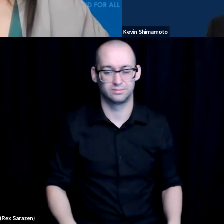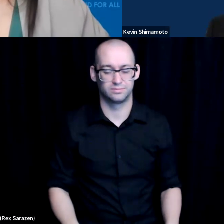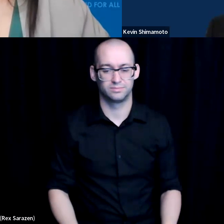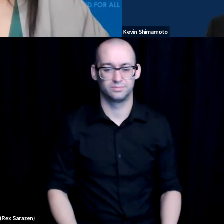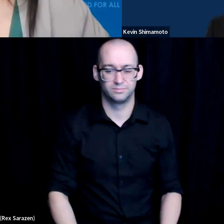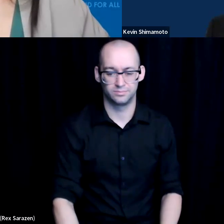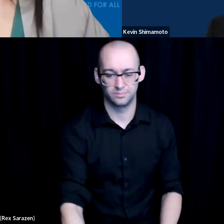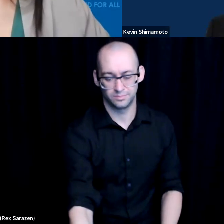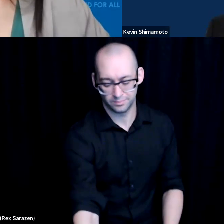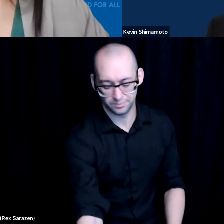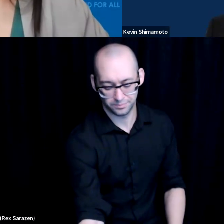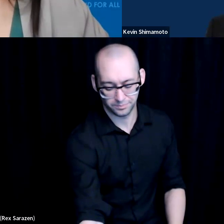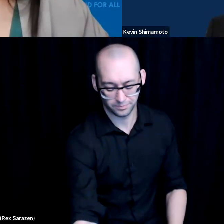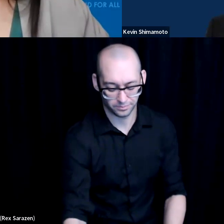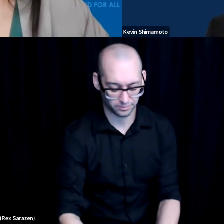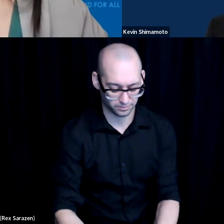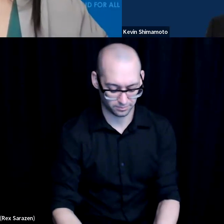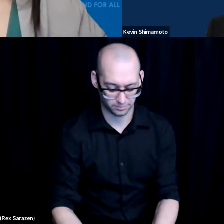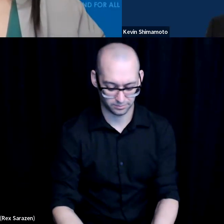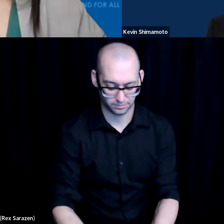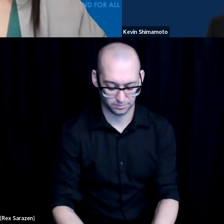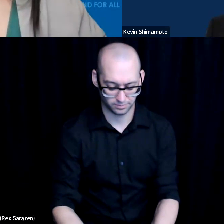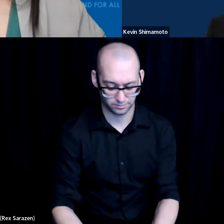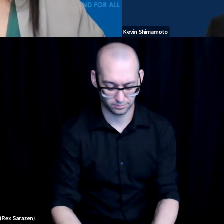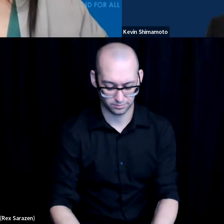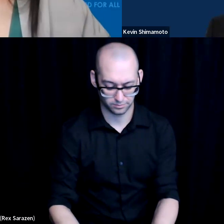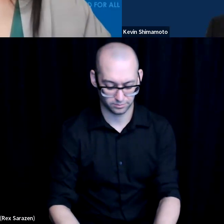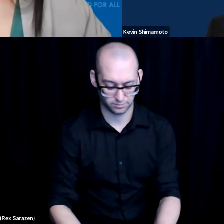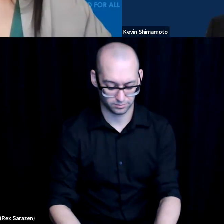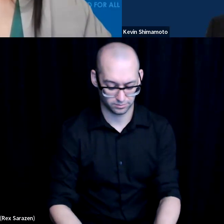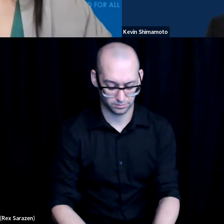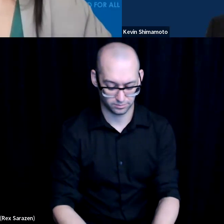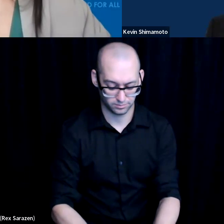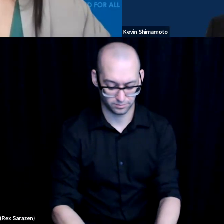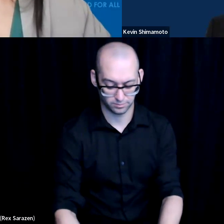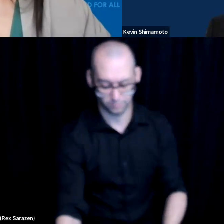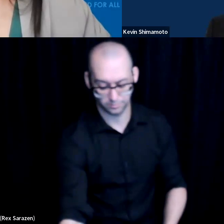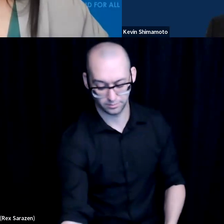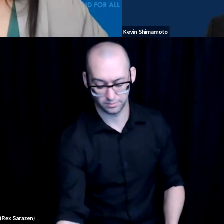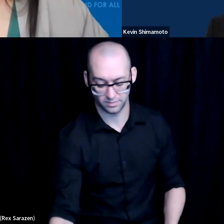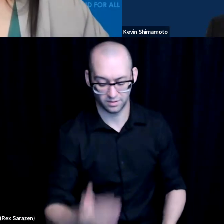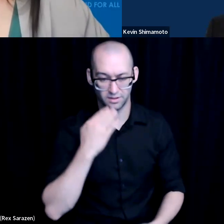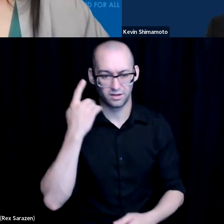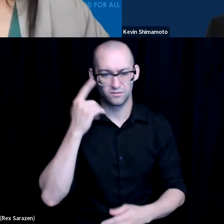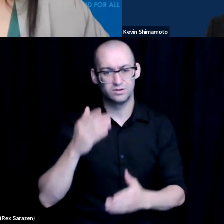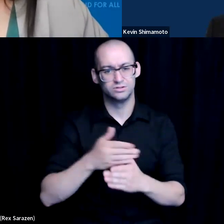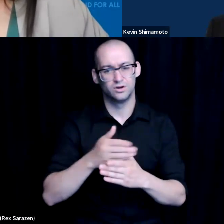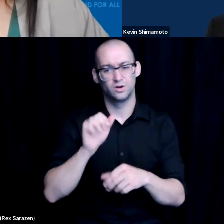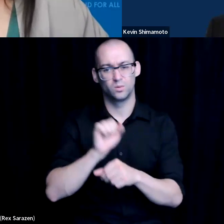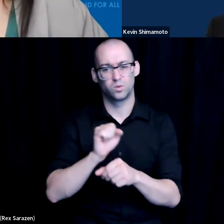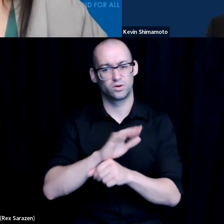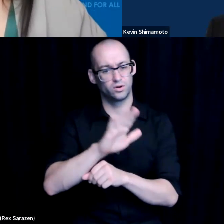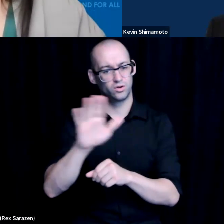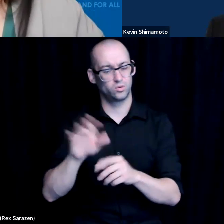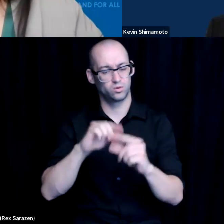So thank you for sharing that and sharing the work that your coalition is doing in the San Joaquin Valley. Next,